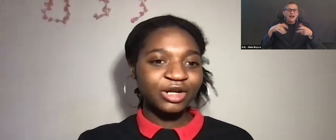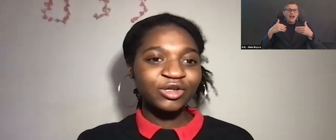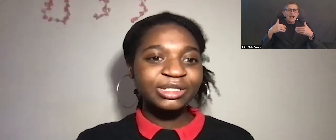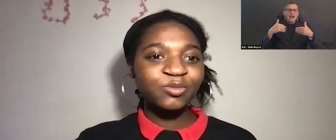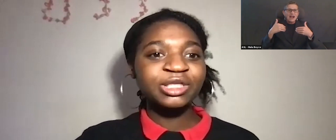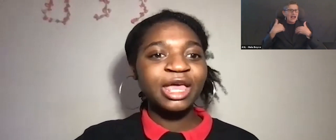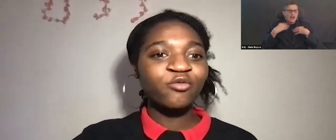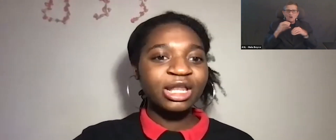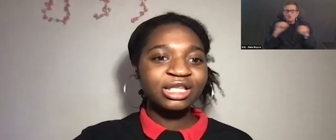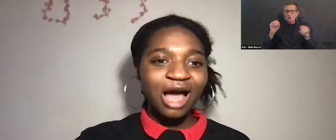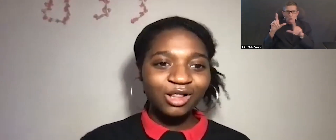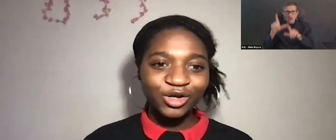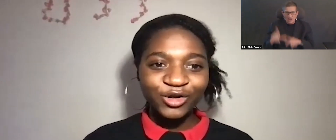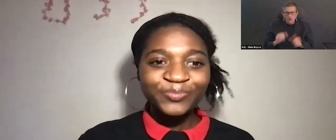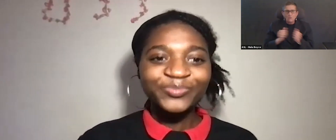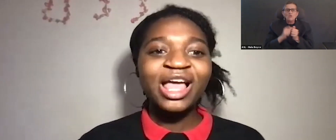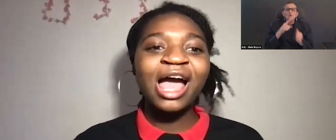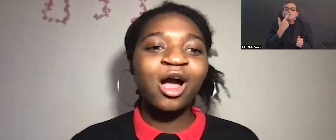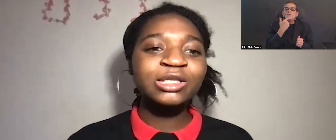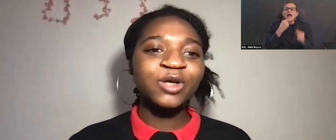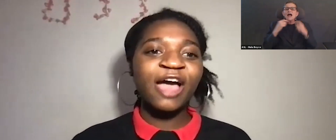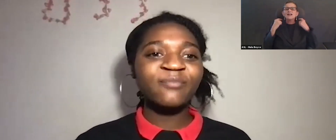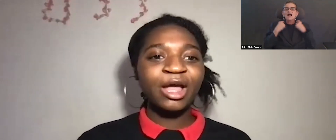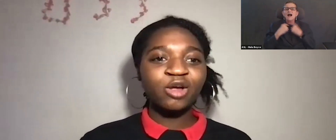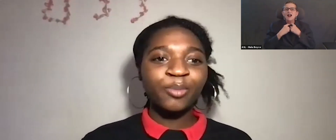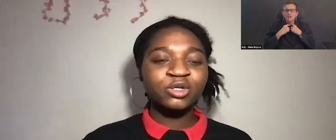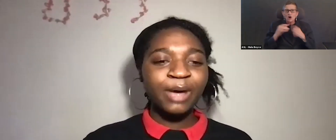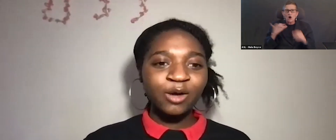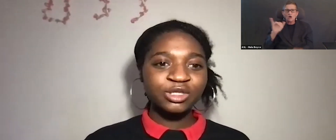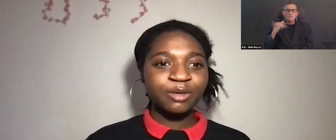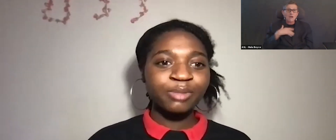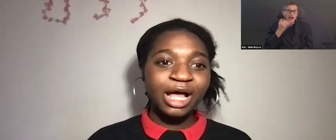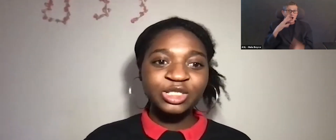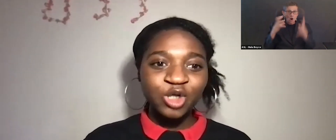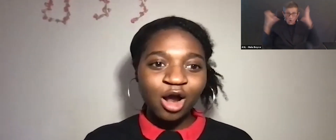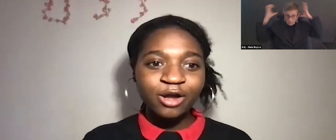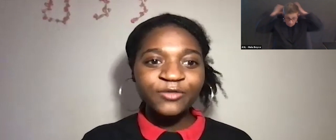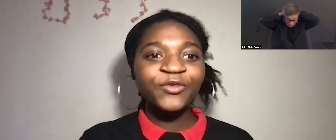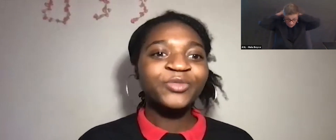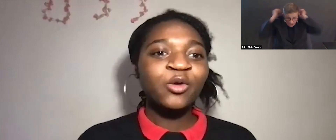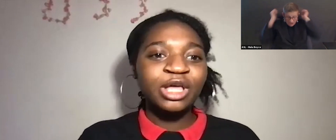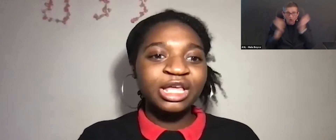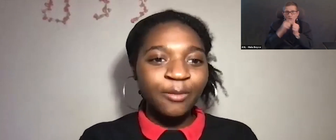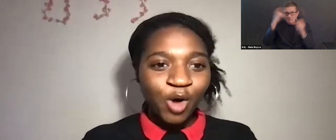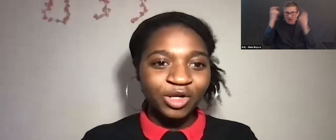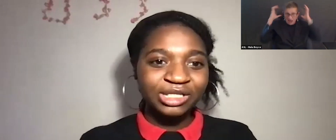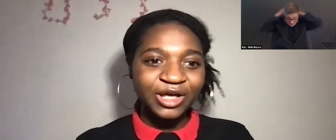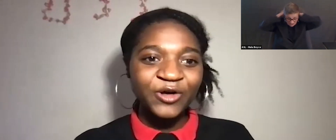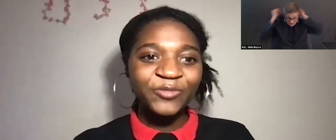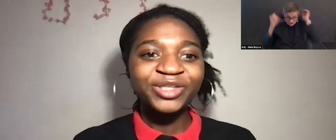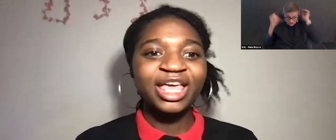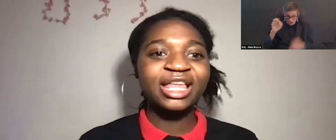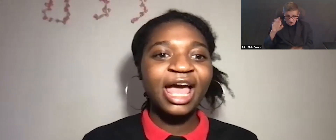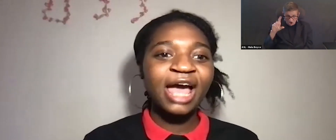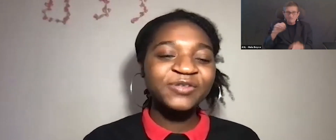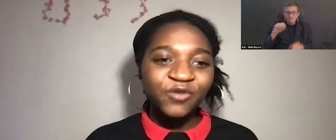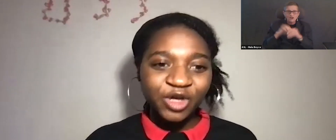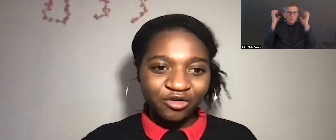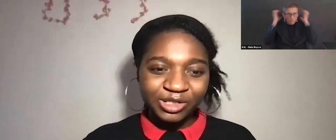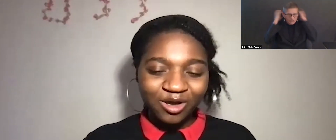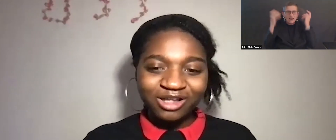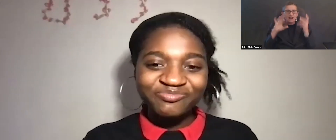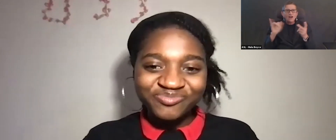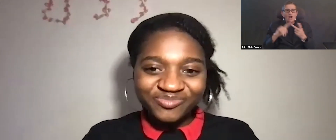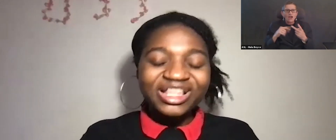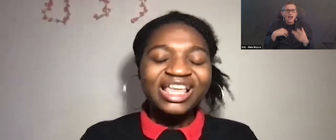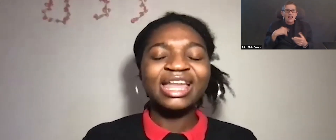yellow letters with a red collar. I also have my hair pulled back with a black scarf within a ponytail, and I have silver